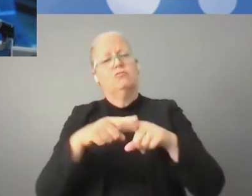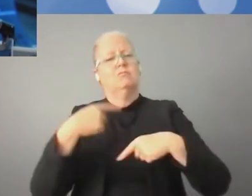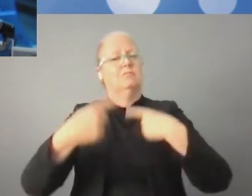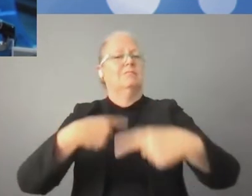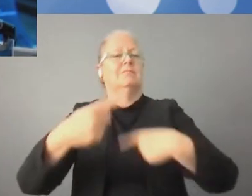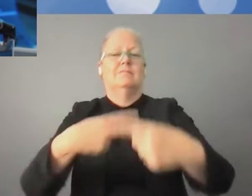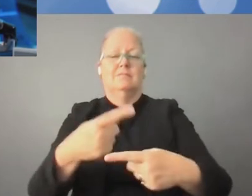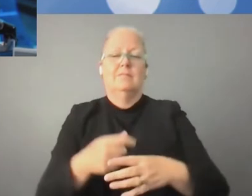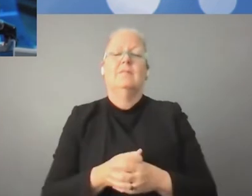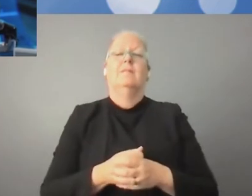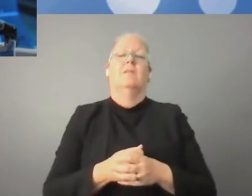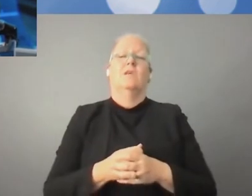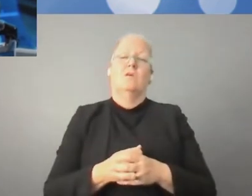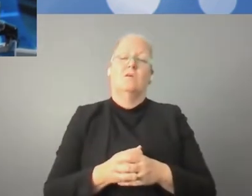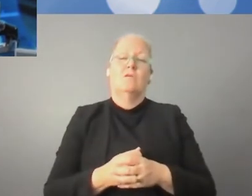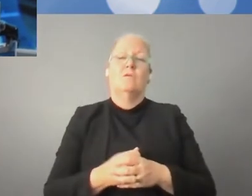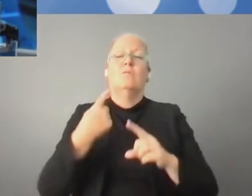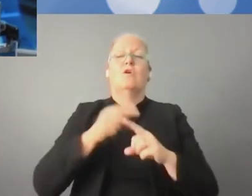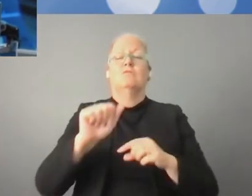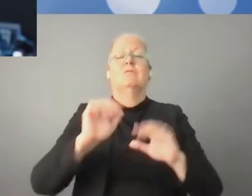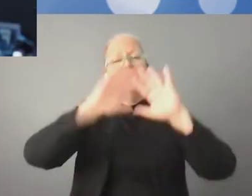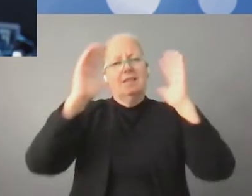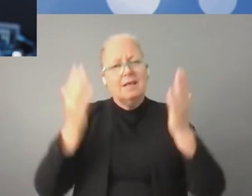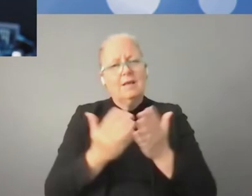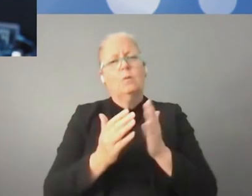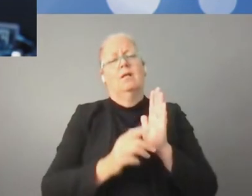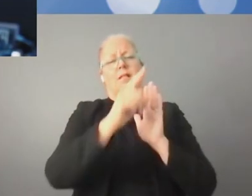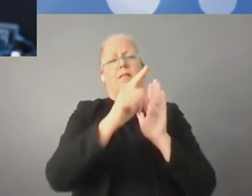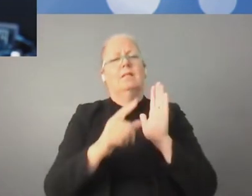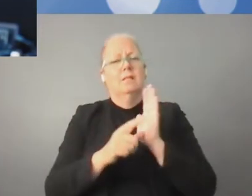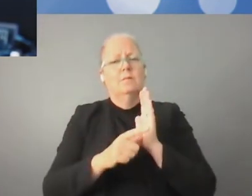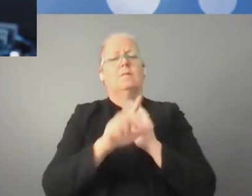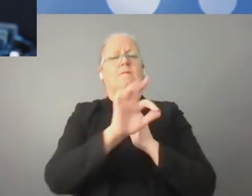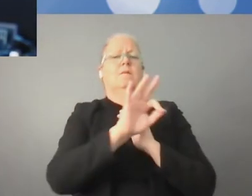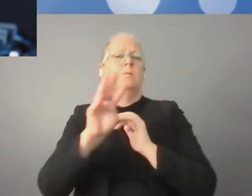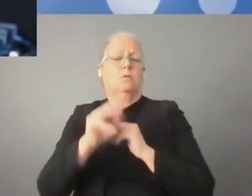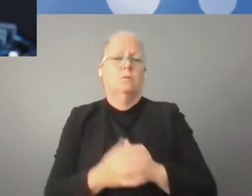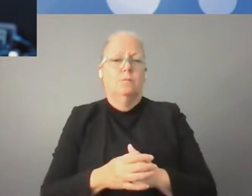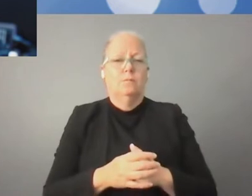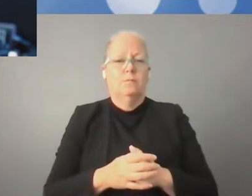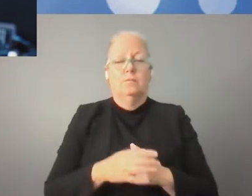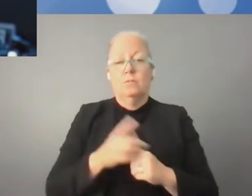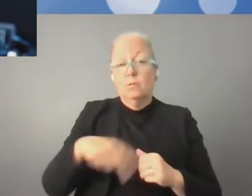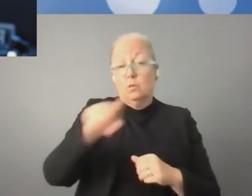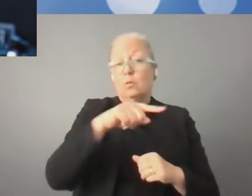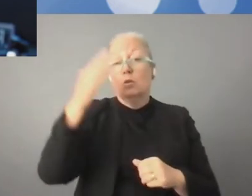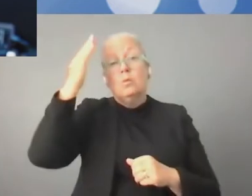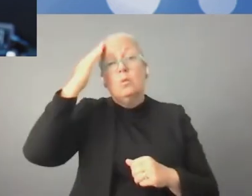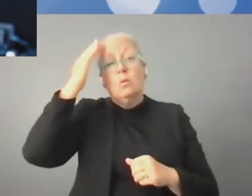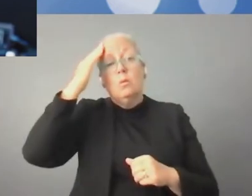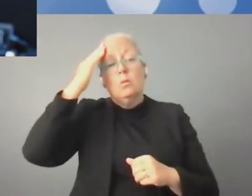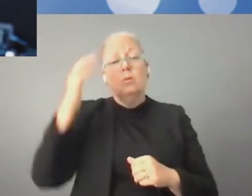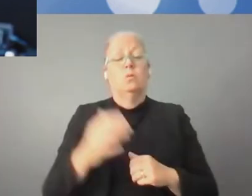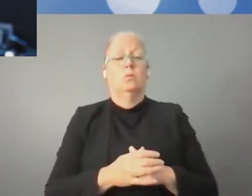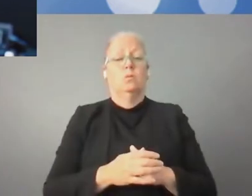of the international legal framework as you are all aware the growth of